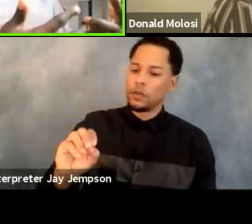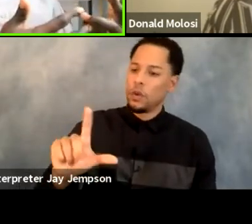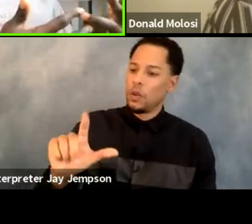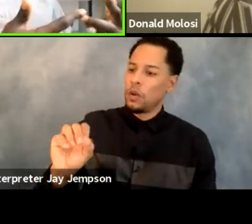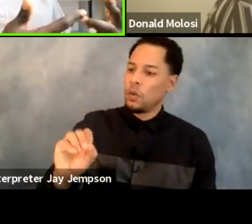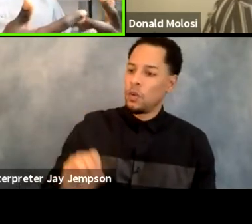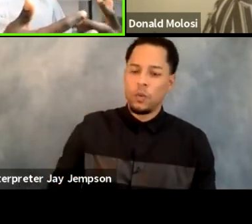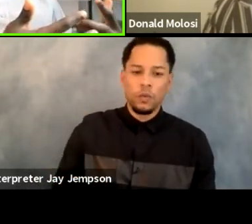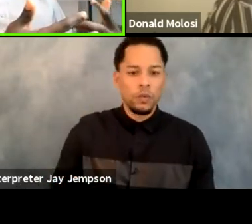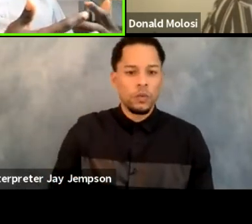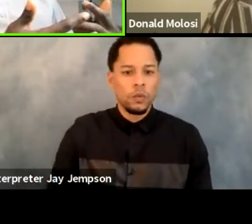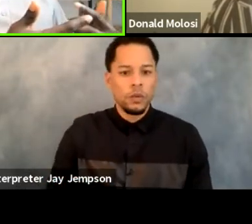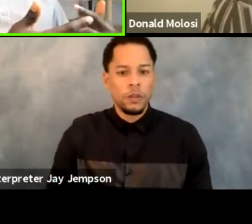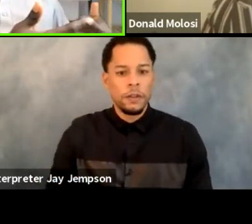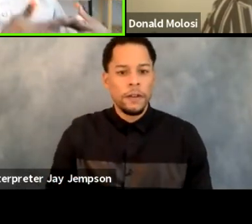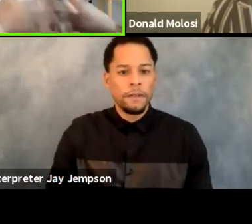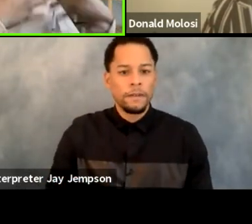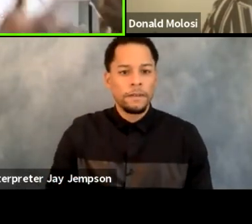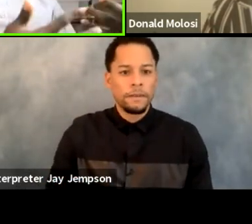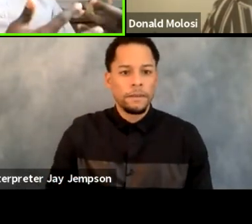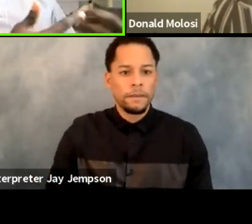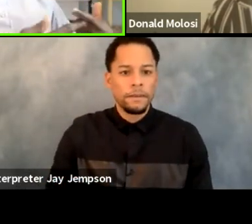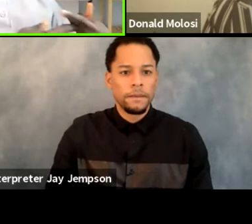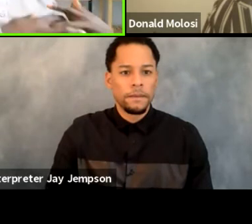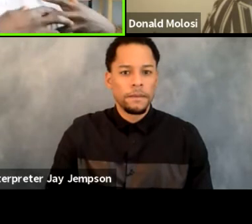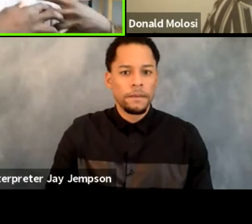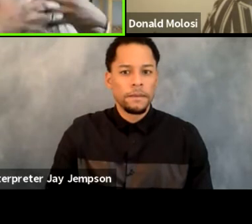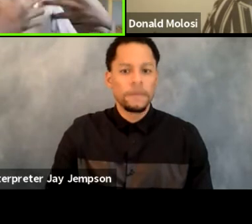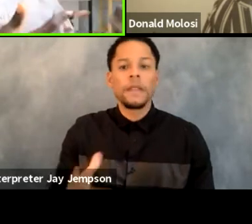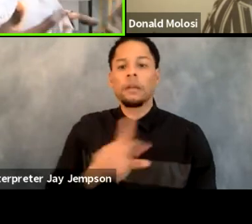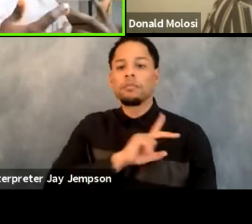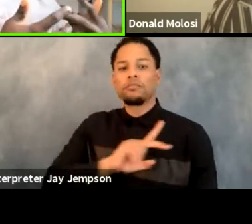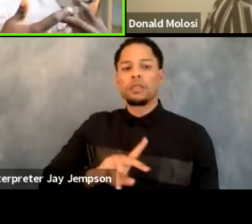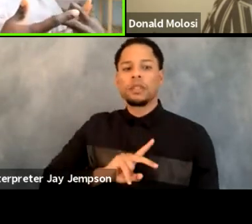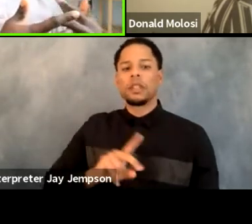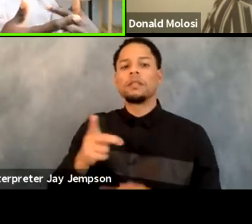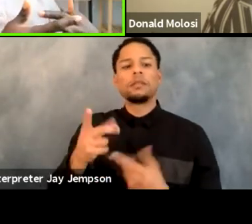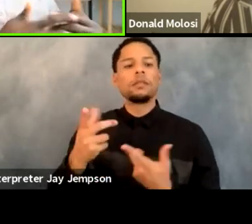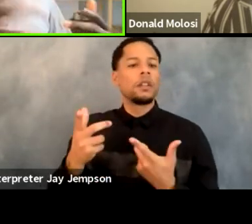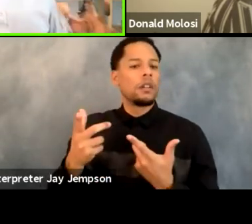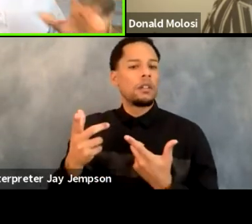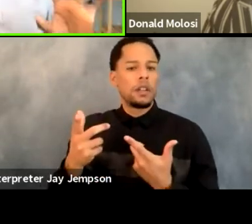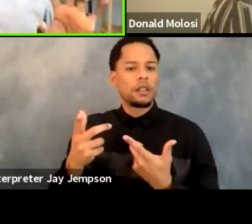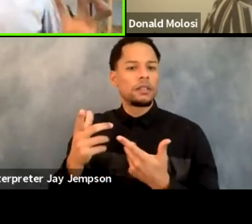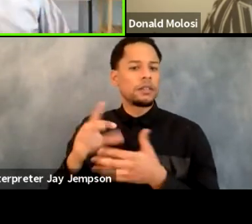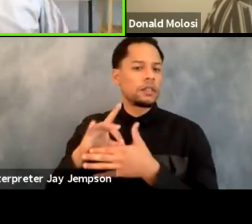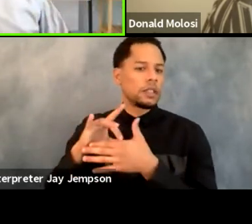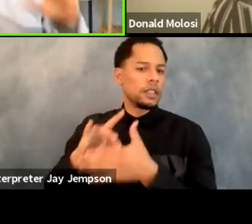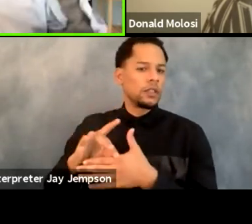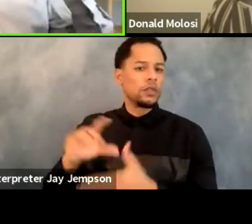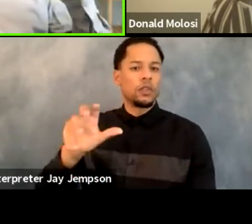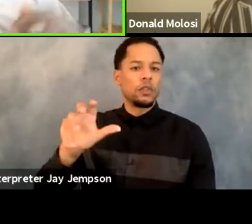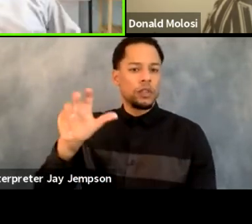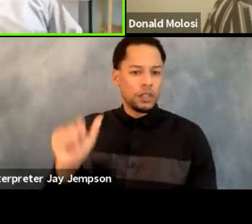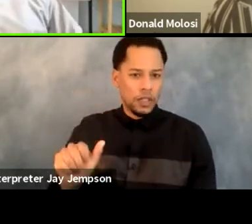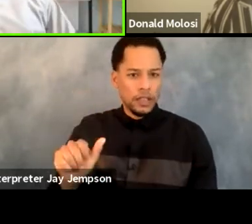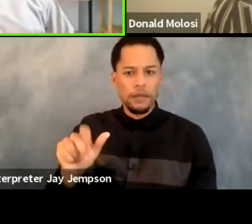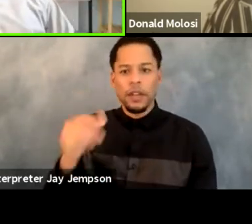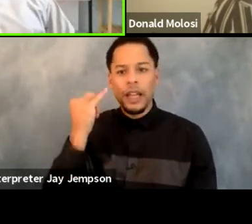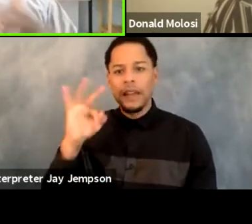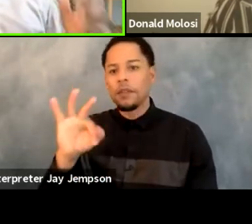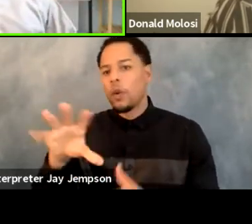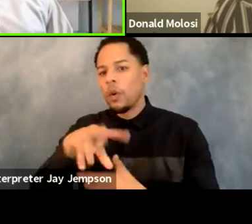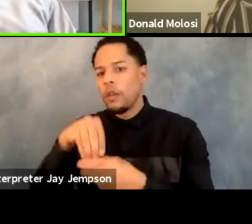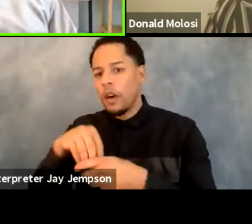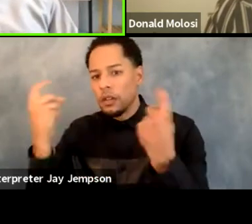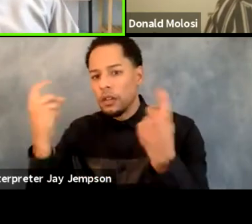context of South Africa, if you're connected to any festival. But let's go to Ibukun. What are your